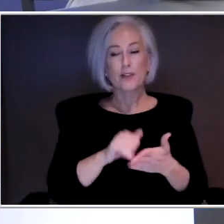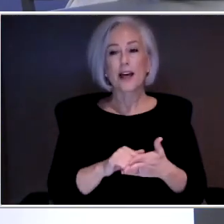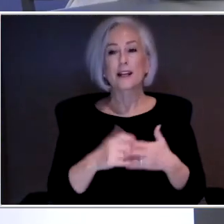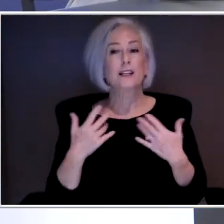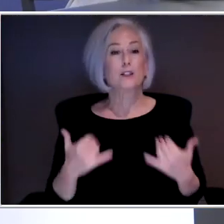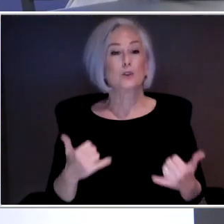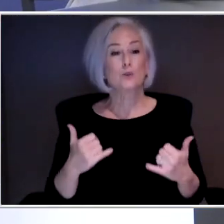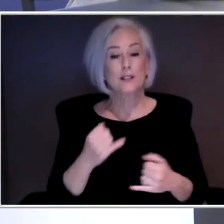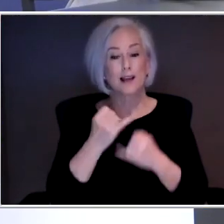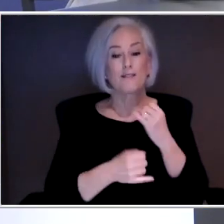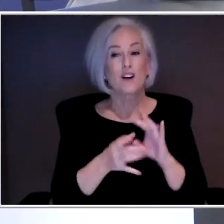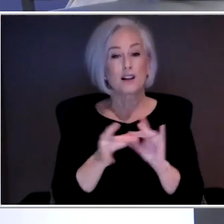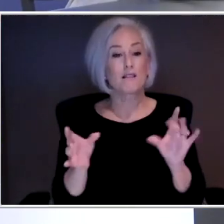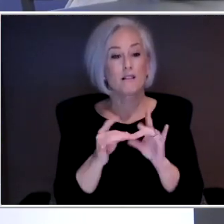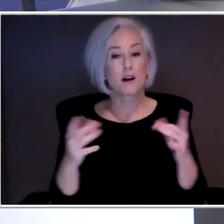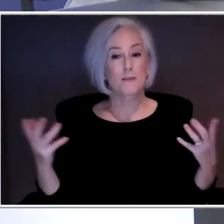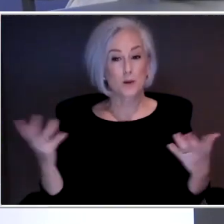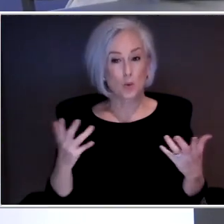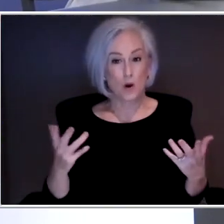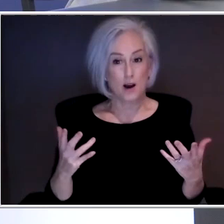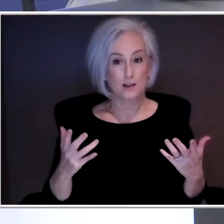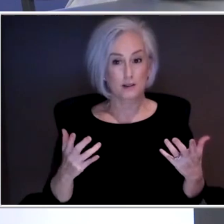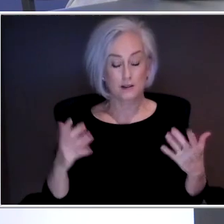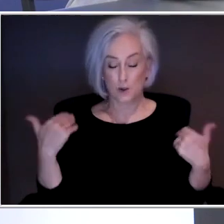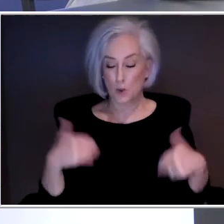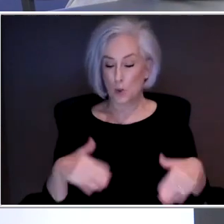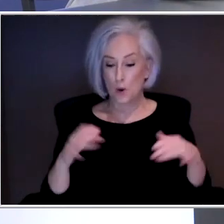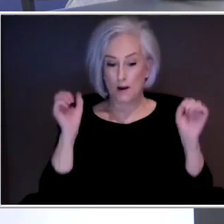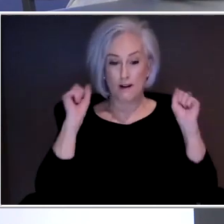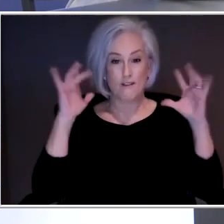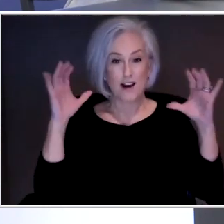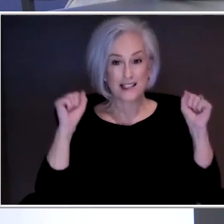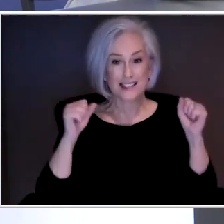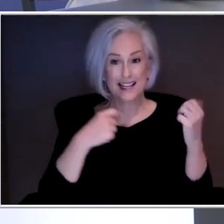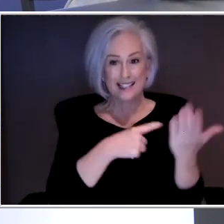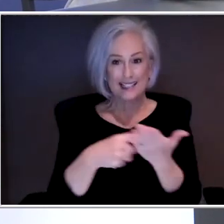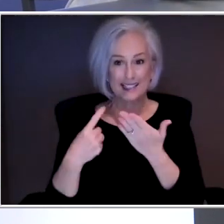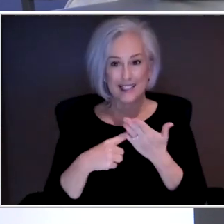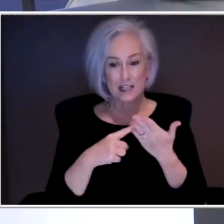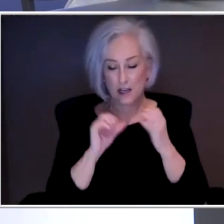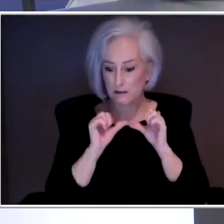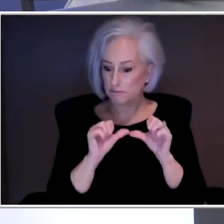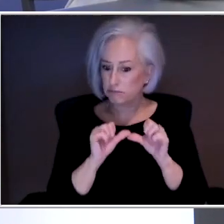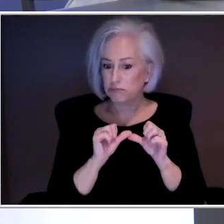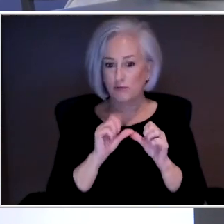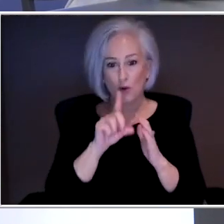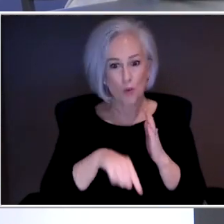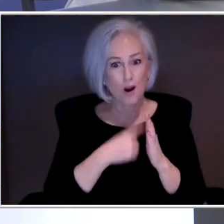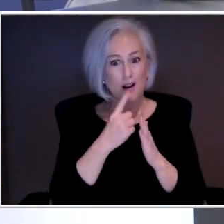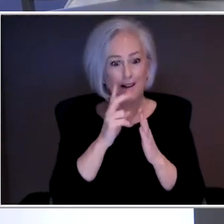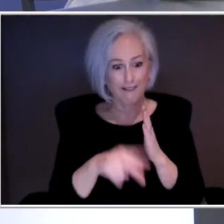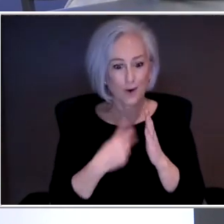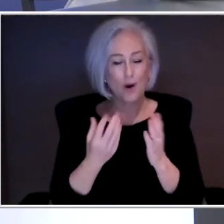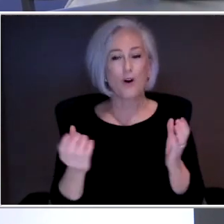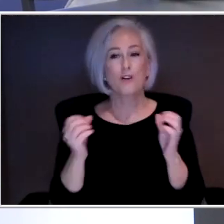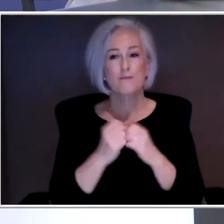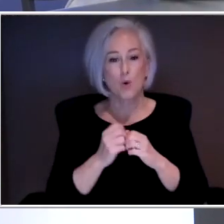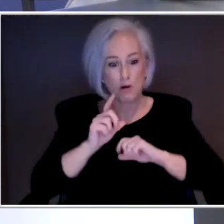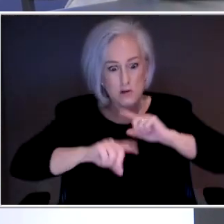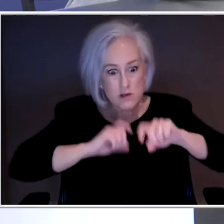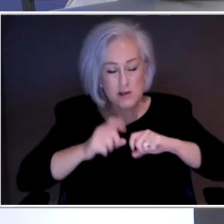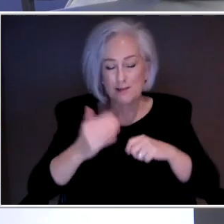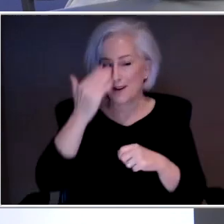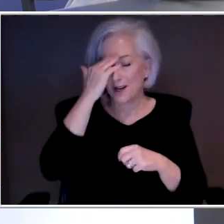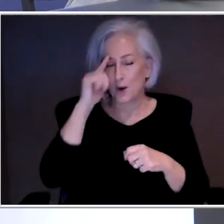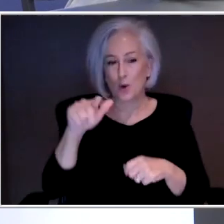takeaways, this is a fascinating discussion. I could keep you here for another hour peppering you with questions, but I know you have patience. What do